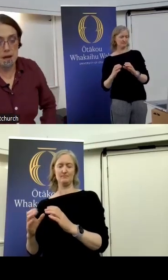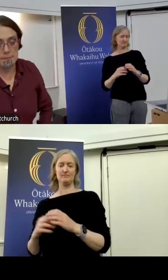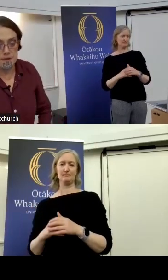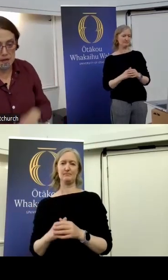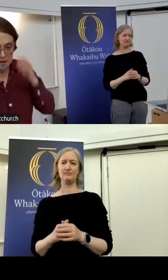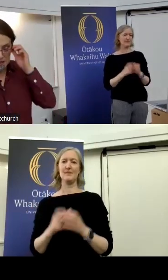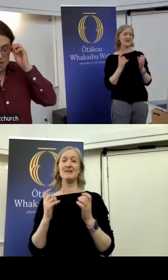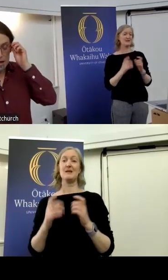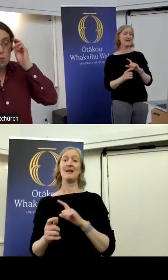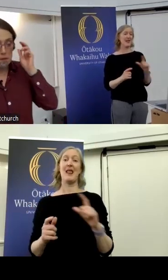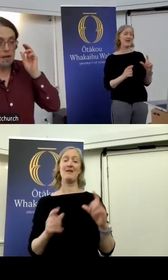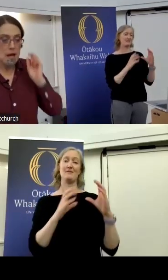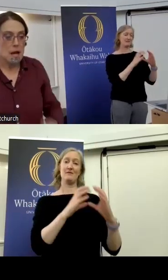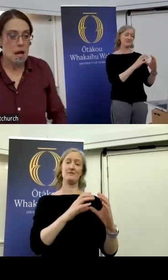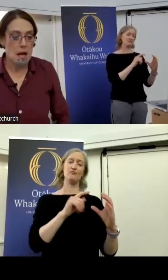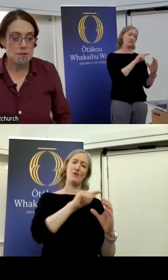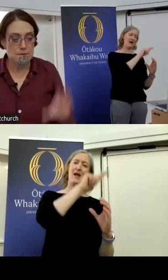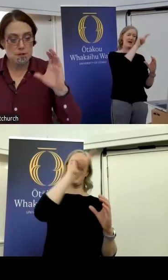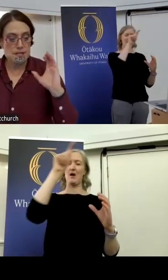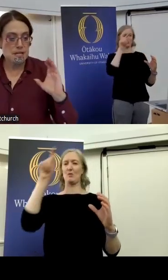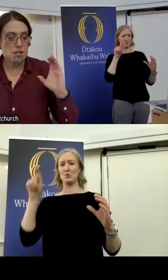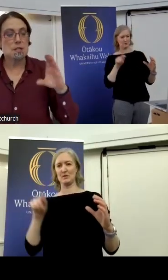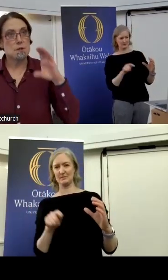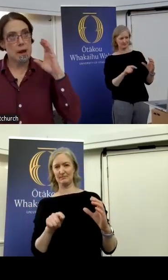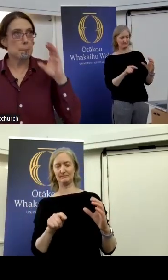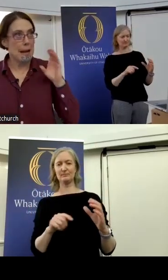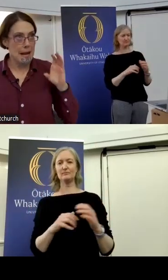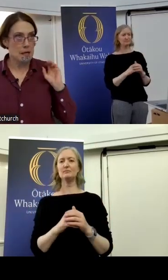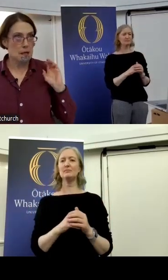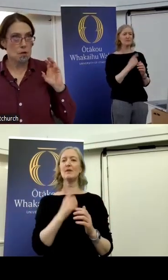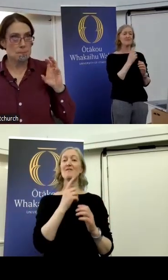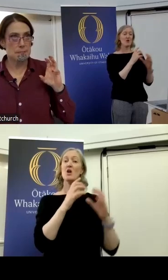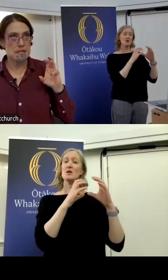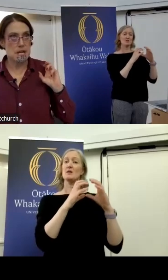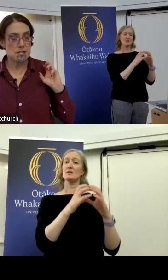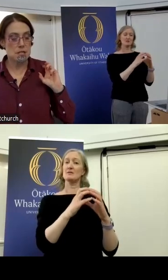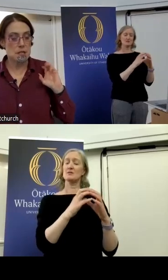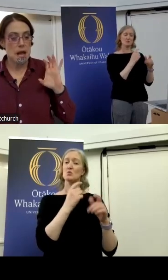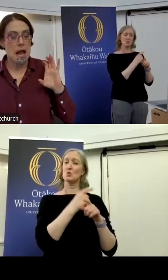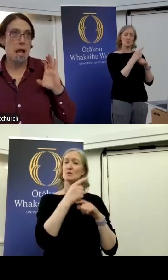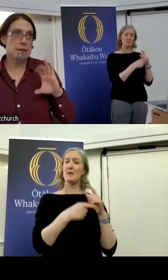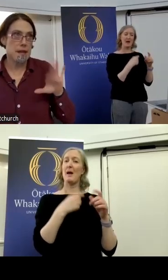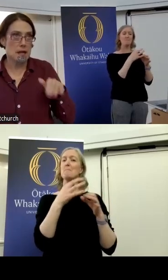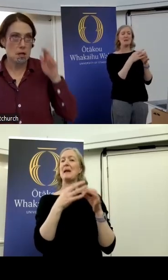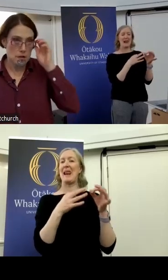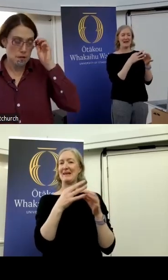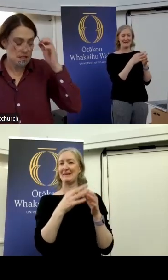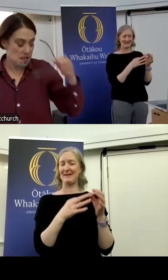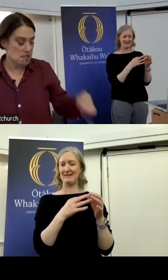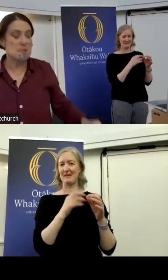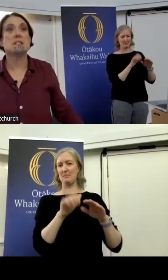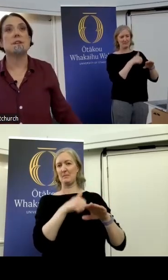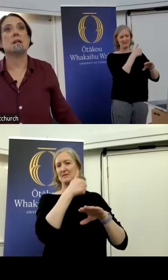around the cycle. The first section is around planning your implementation, and that